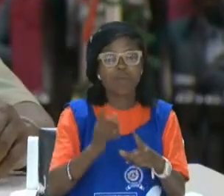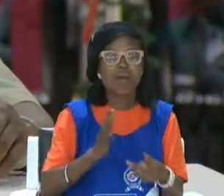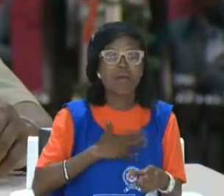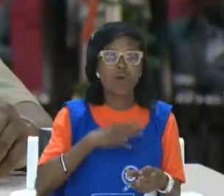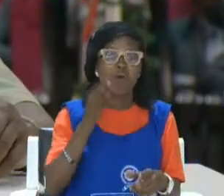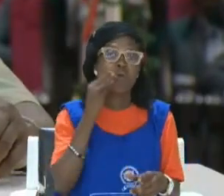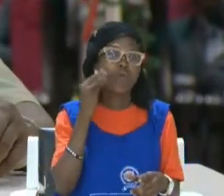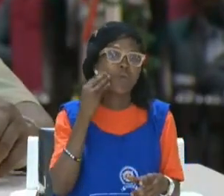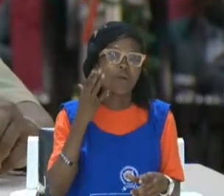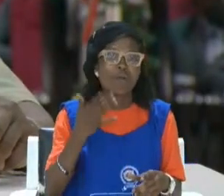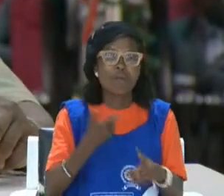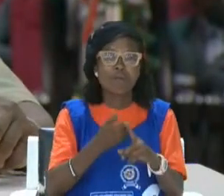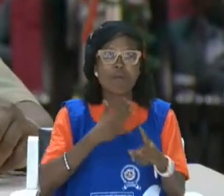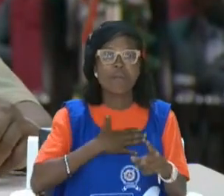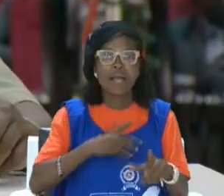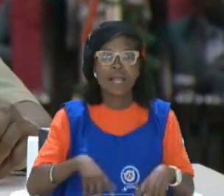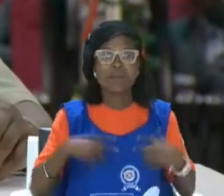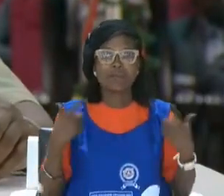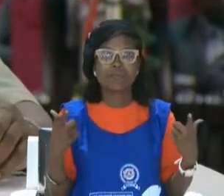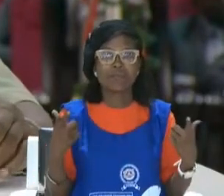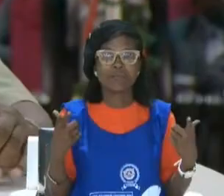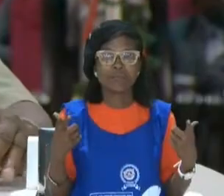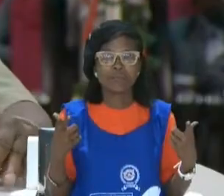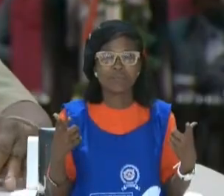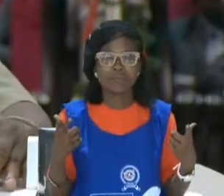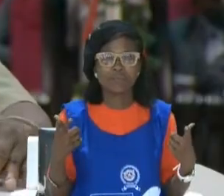from my life.